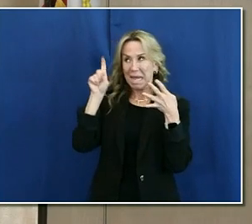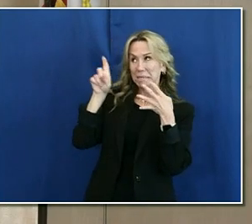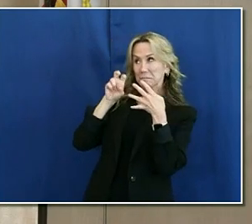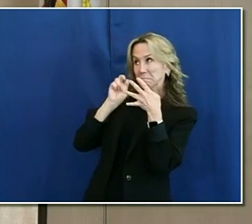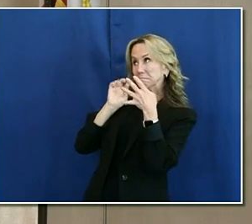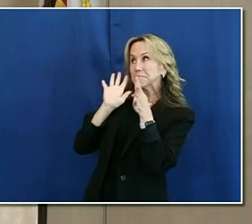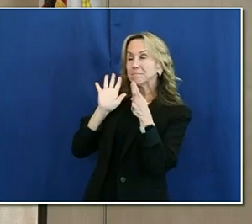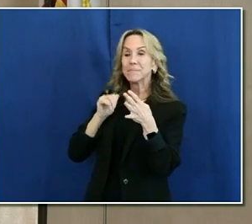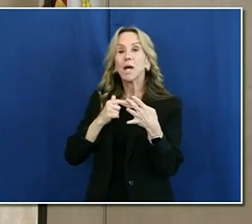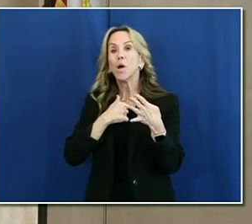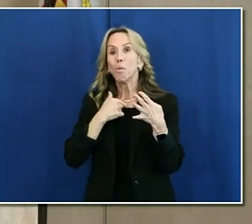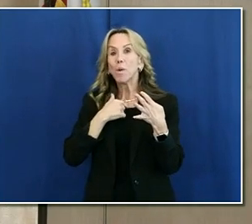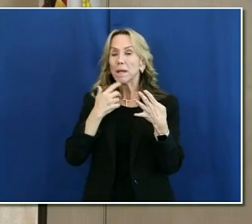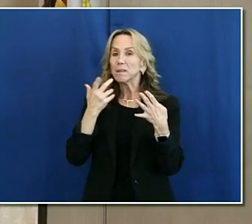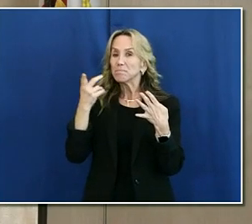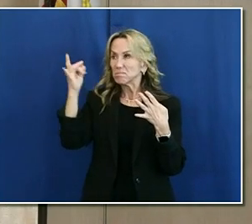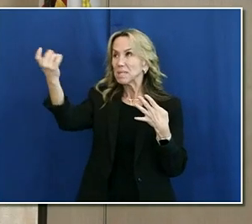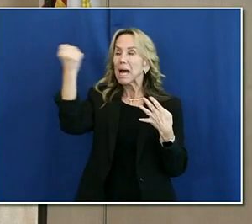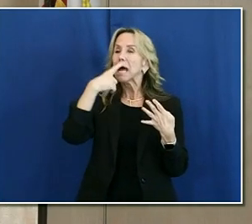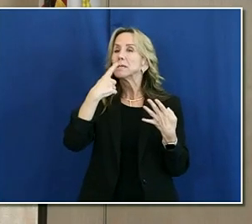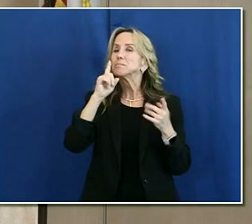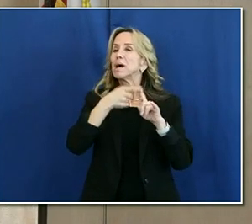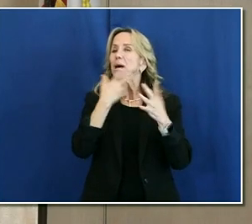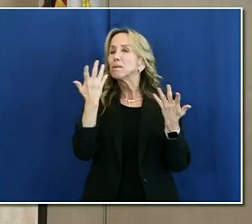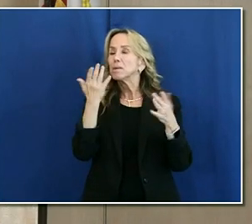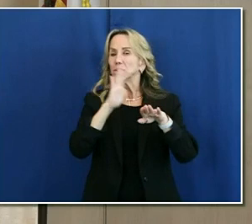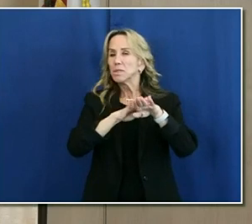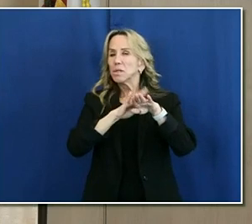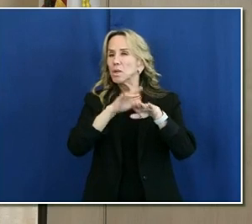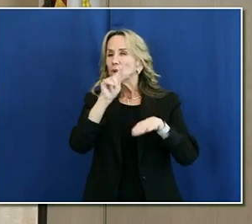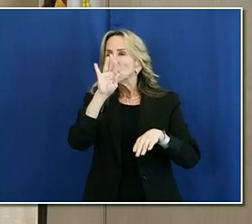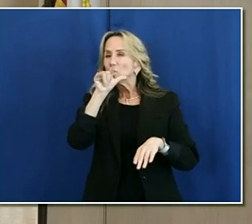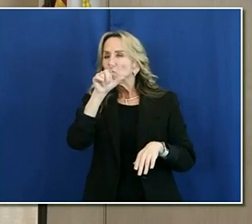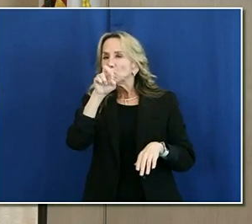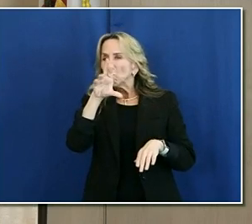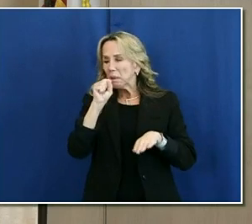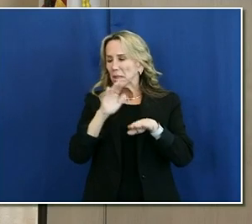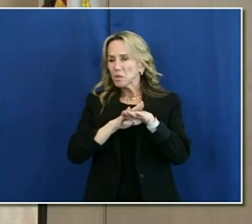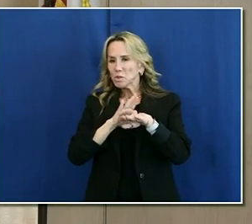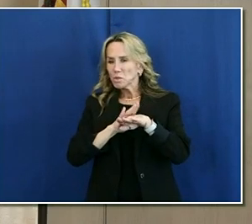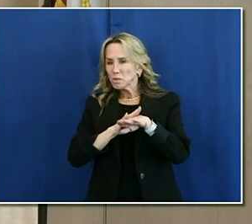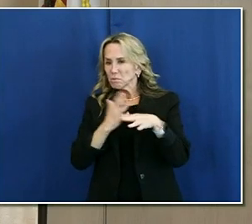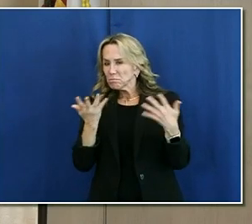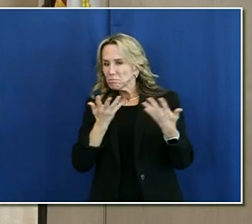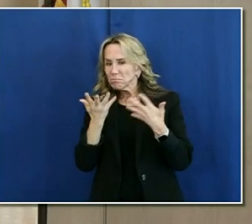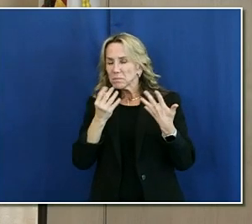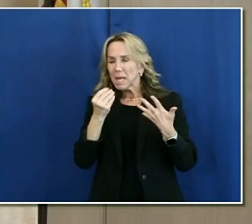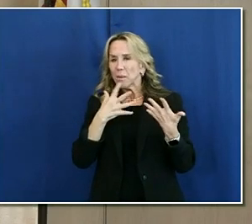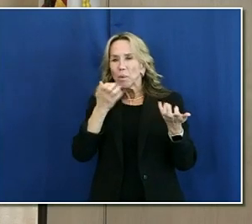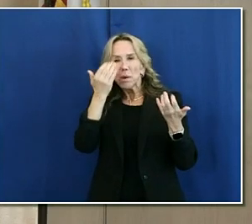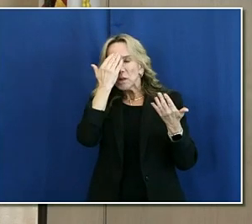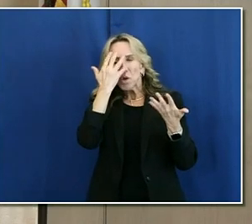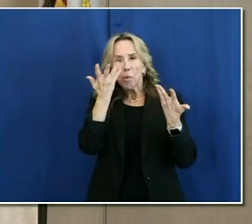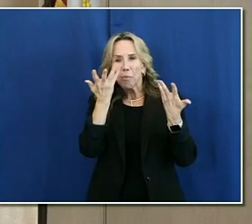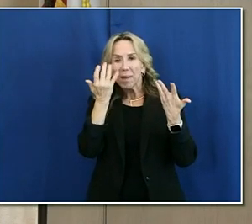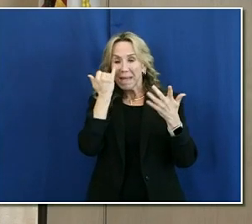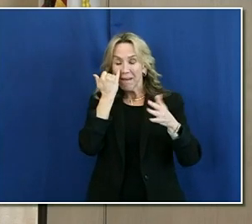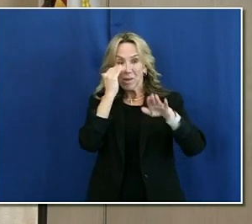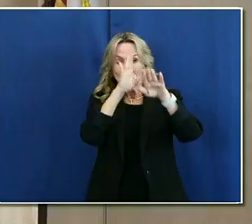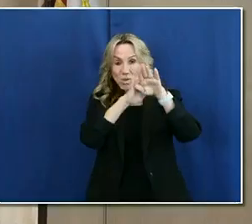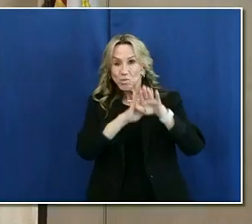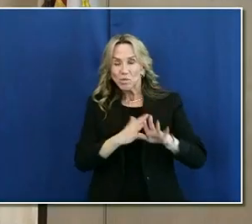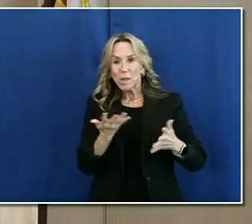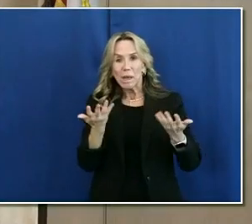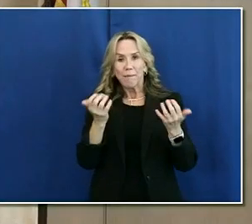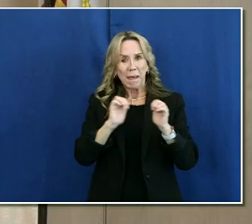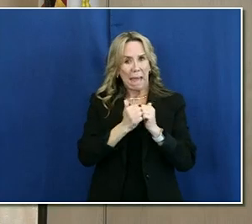develop triggers and for determining how we would change, either restrict or loosen